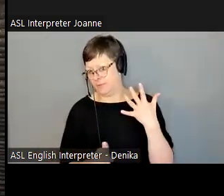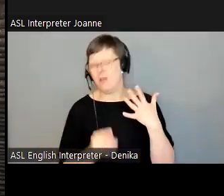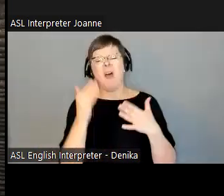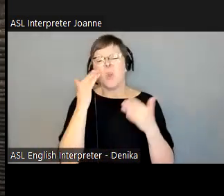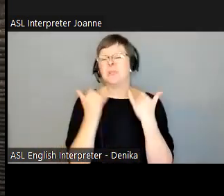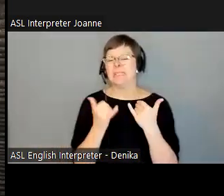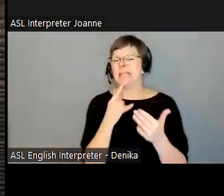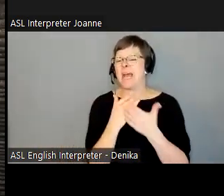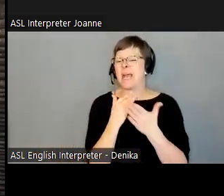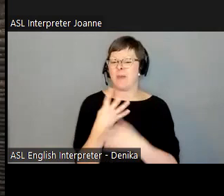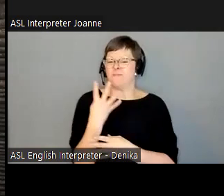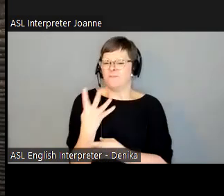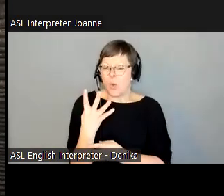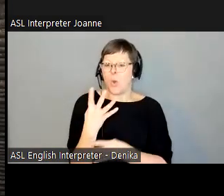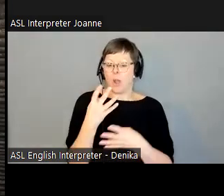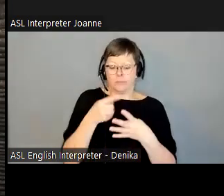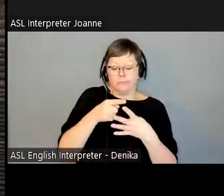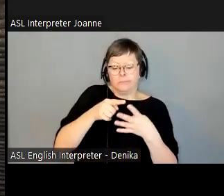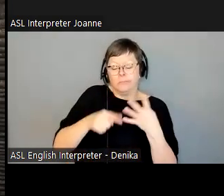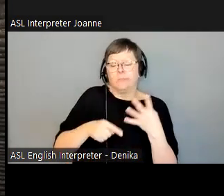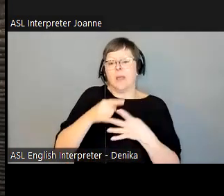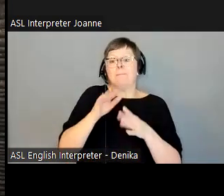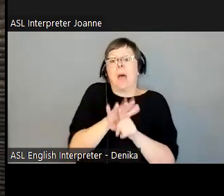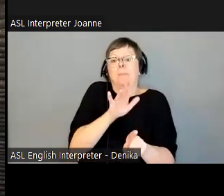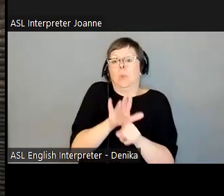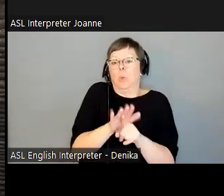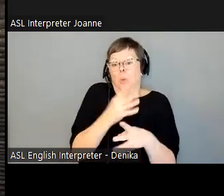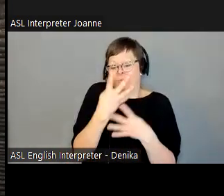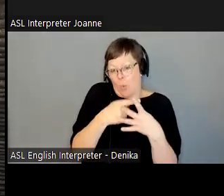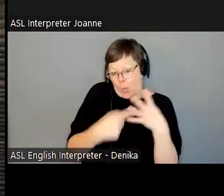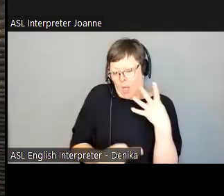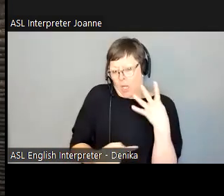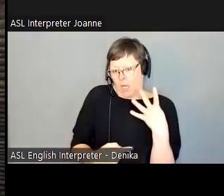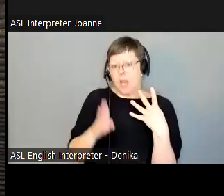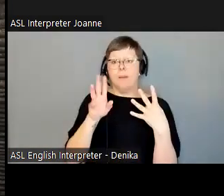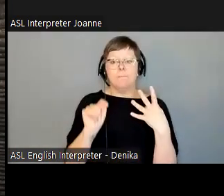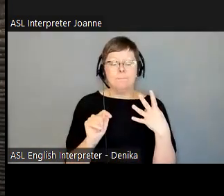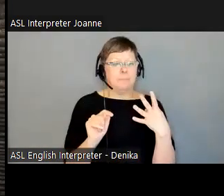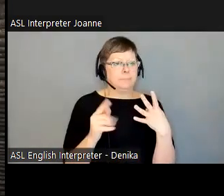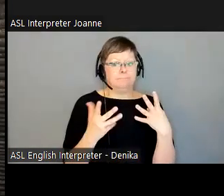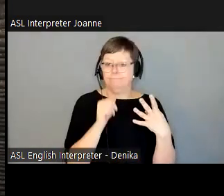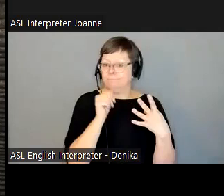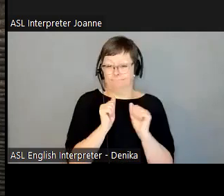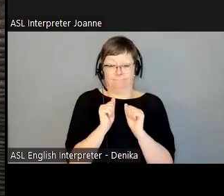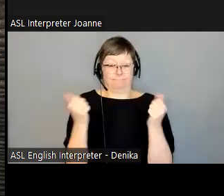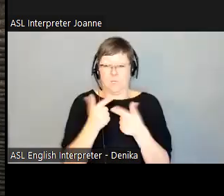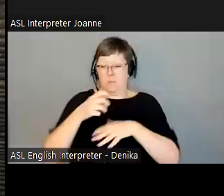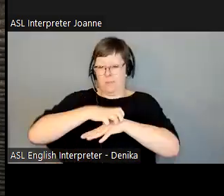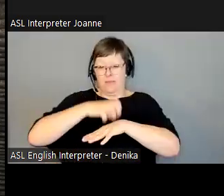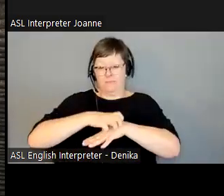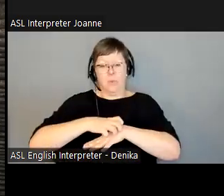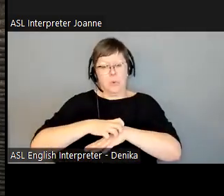the 4 sort of heavy hitters of social media, but not every platform may be suitable for